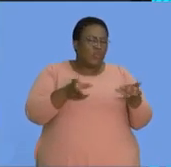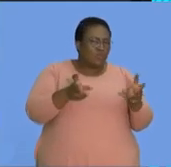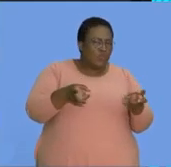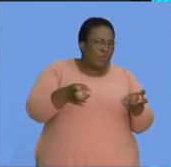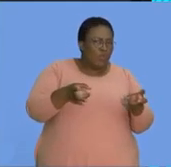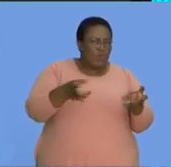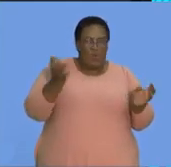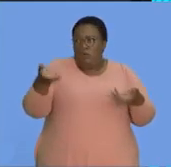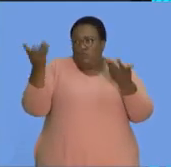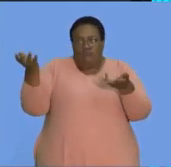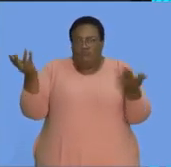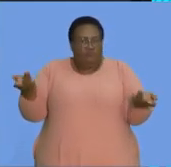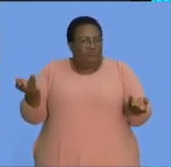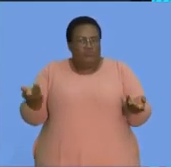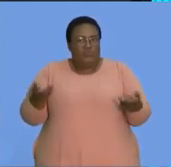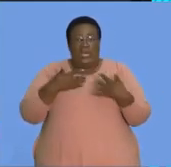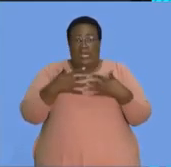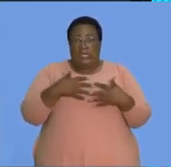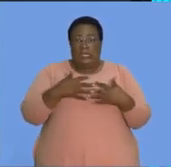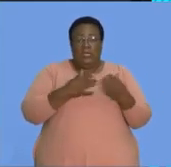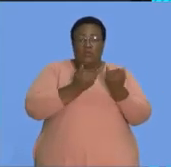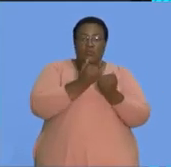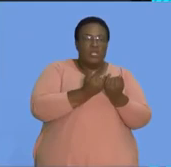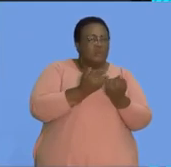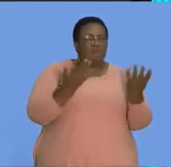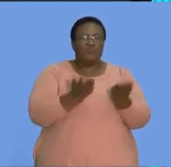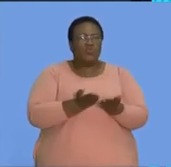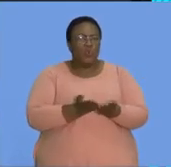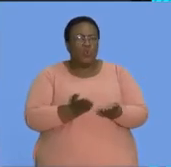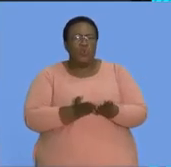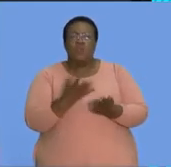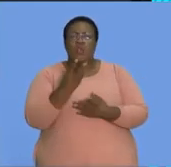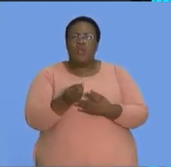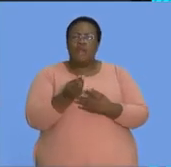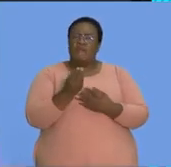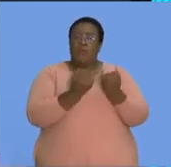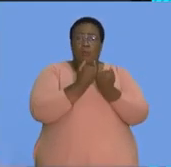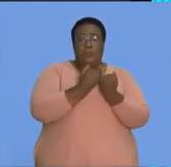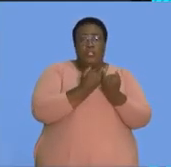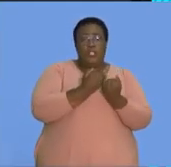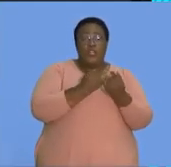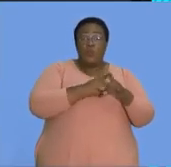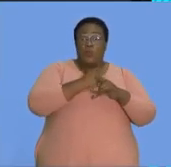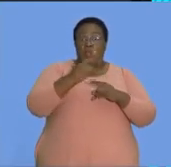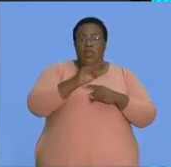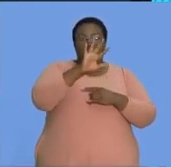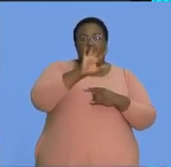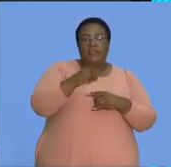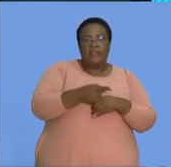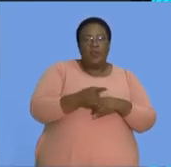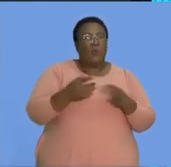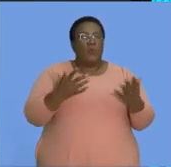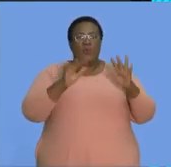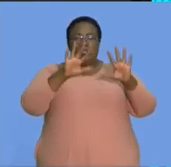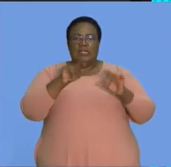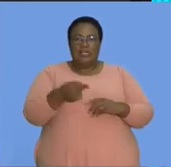any competition for that matter. At school, you have a competition and you win 5,000 or 10,000. How would you manage